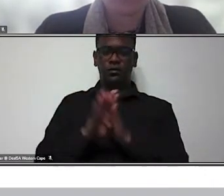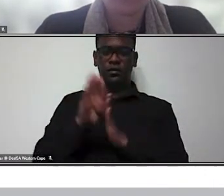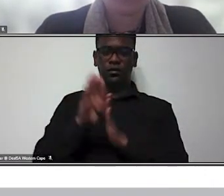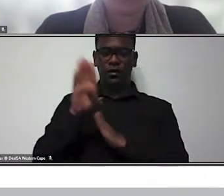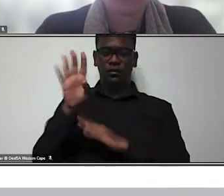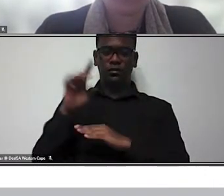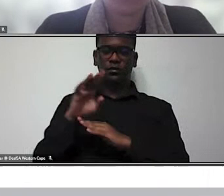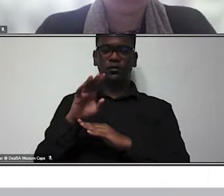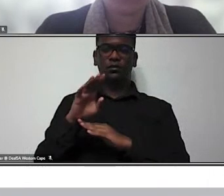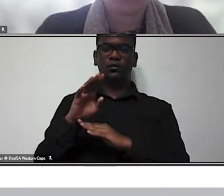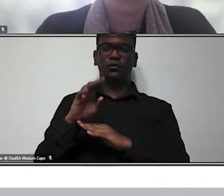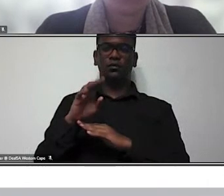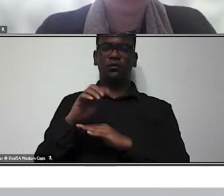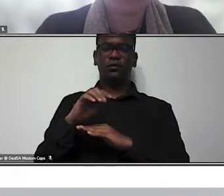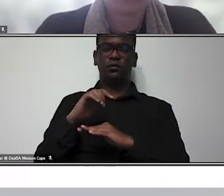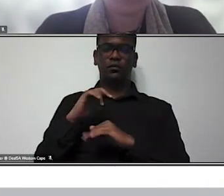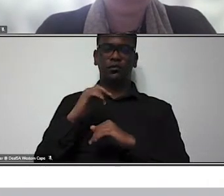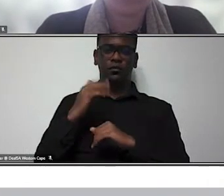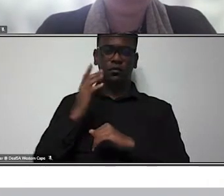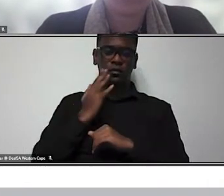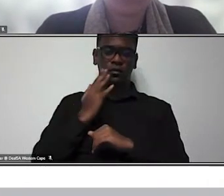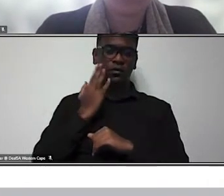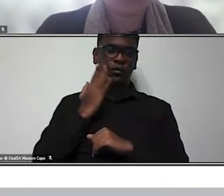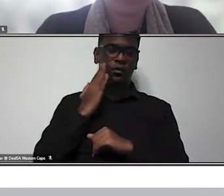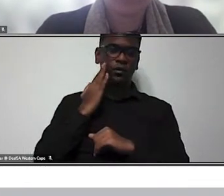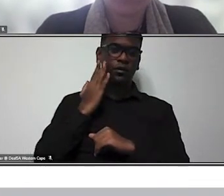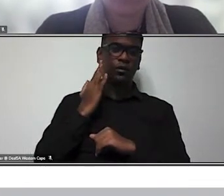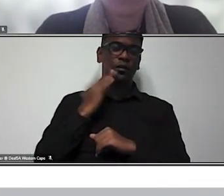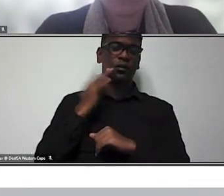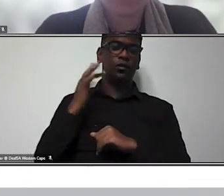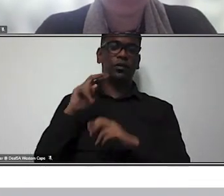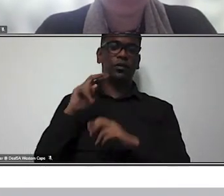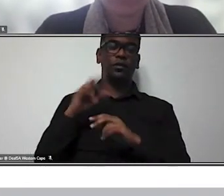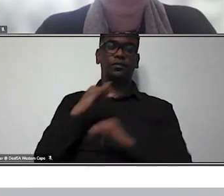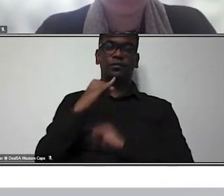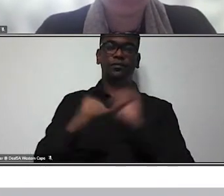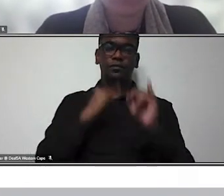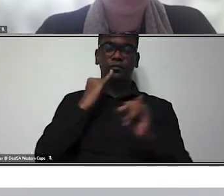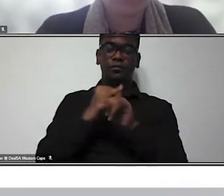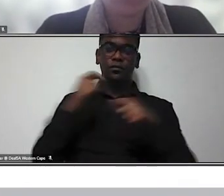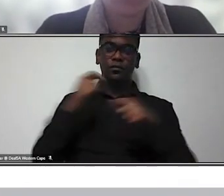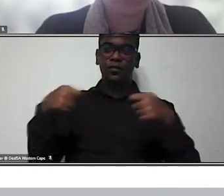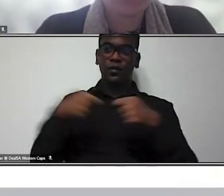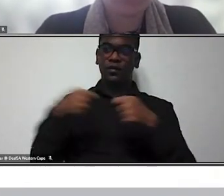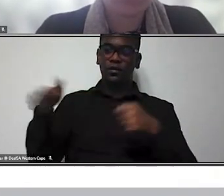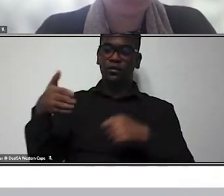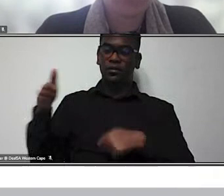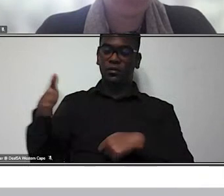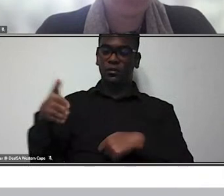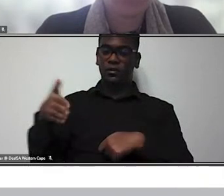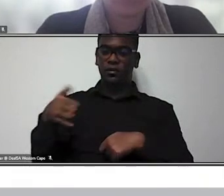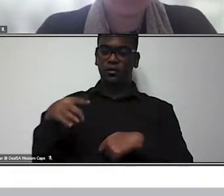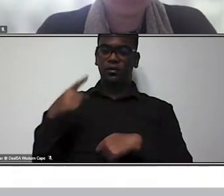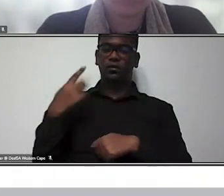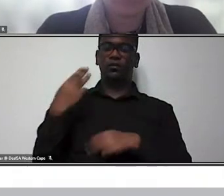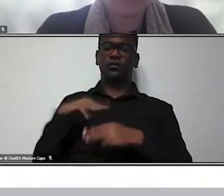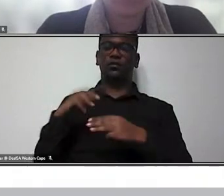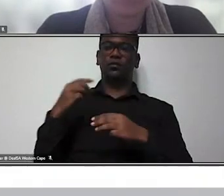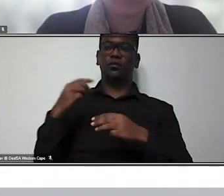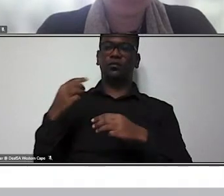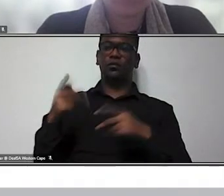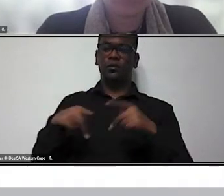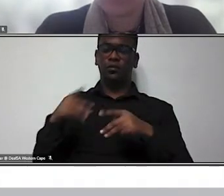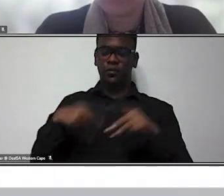moment, you know, the international markets are no longer there as an incentive for people to start producing. We may